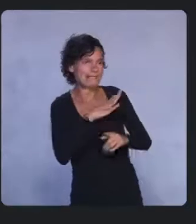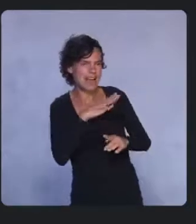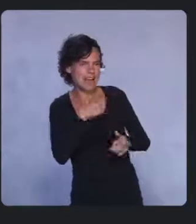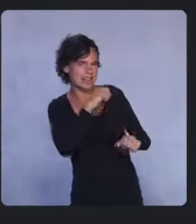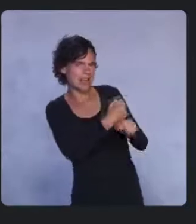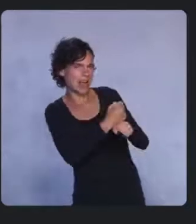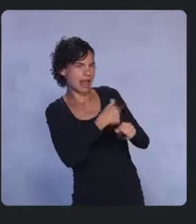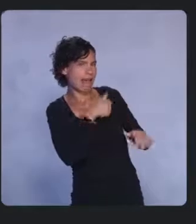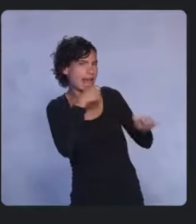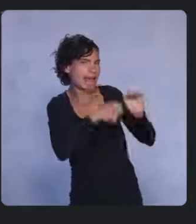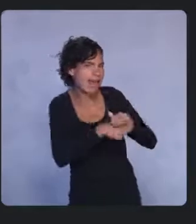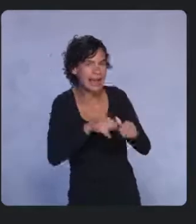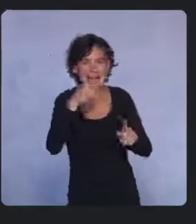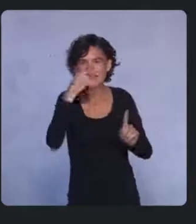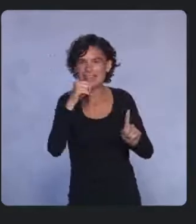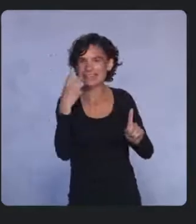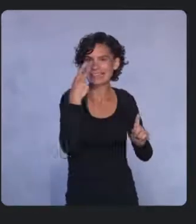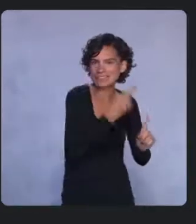home.